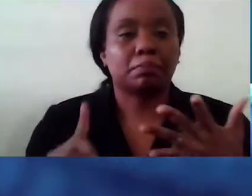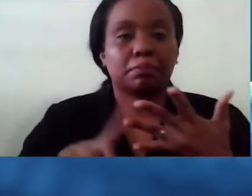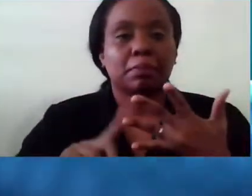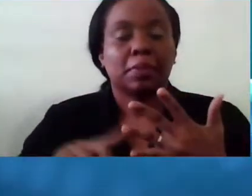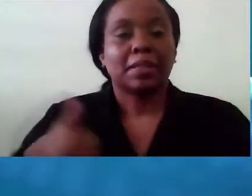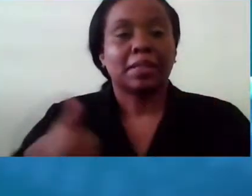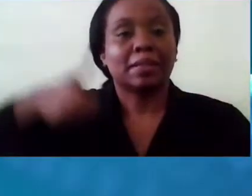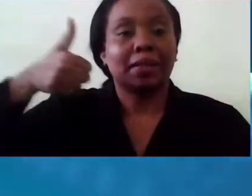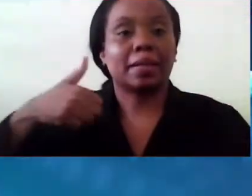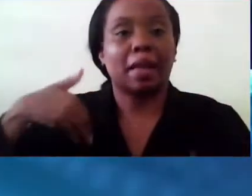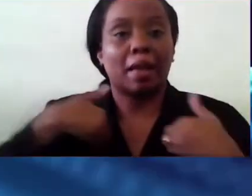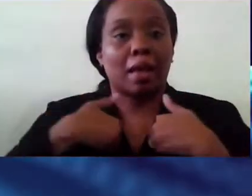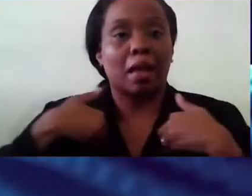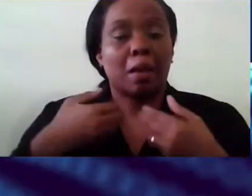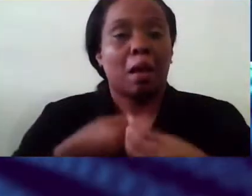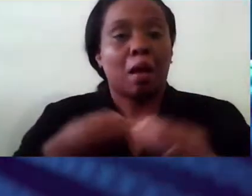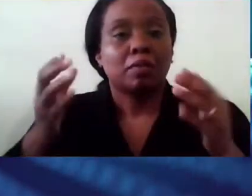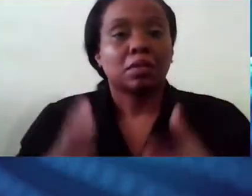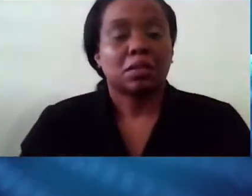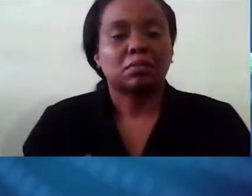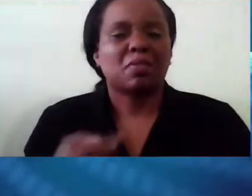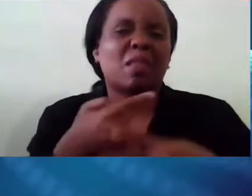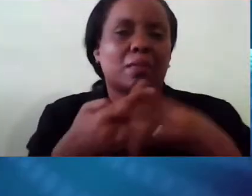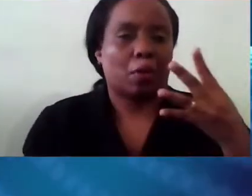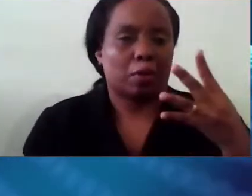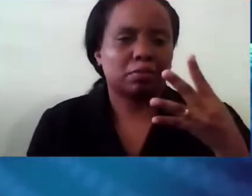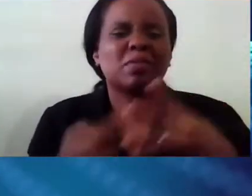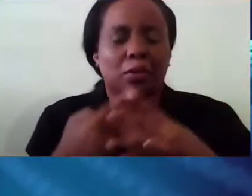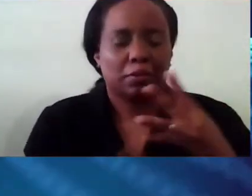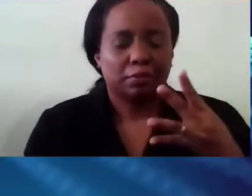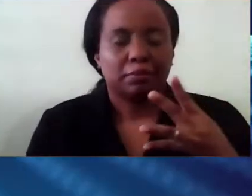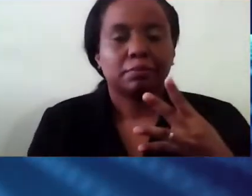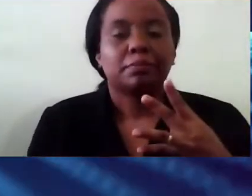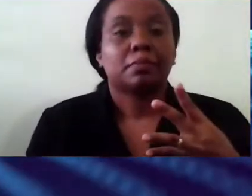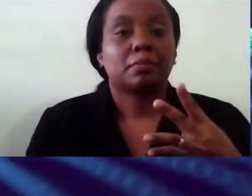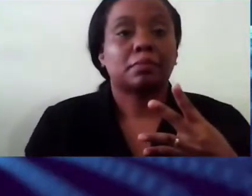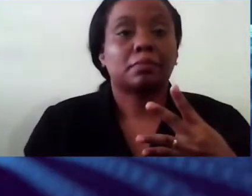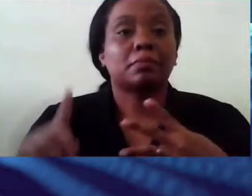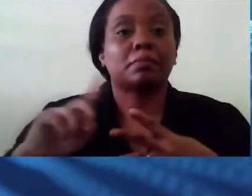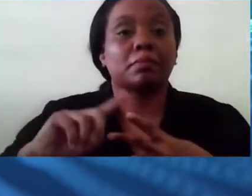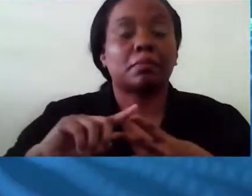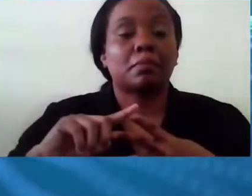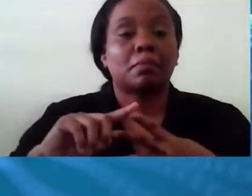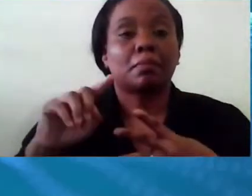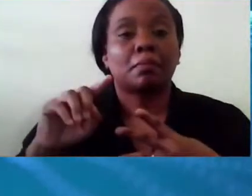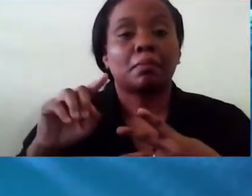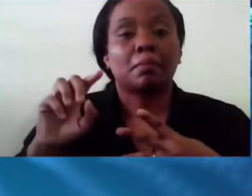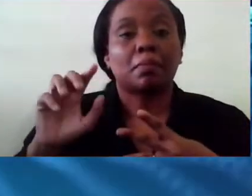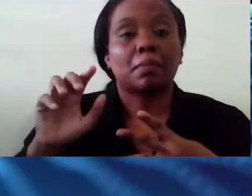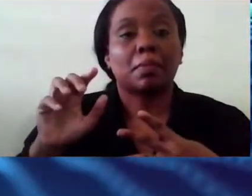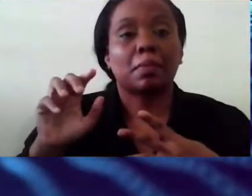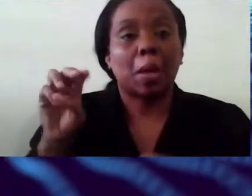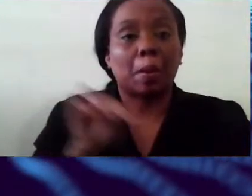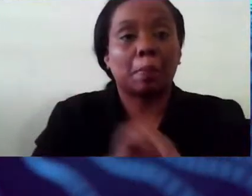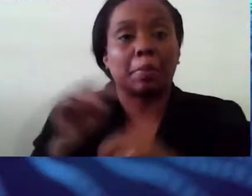Veterinary Officer, Dr. Mark Trotman. We will go first to Minister Abrams.